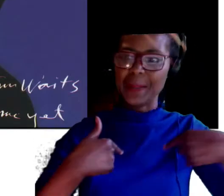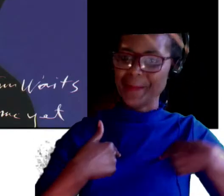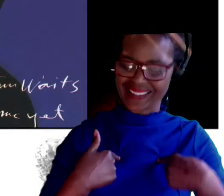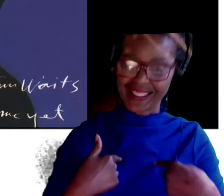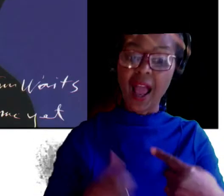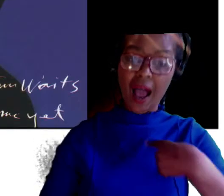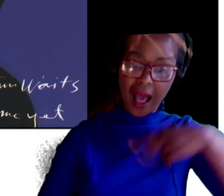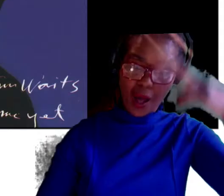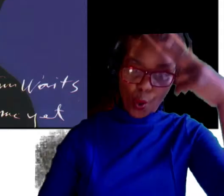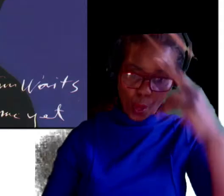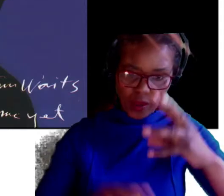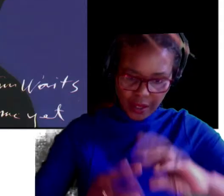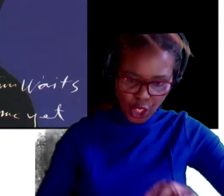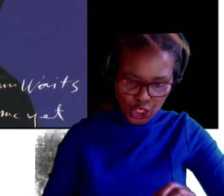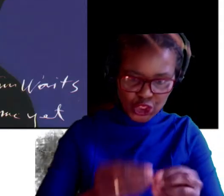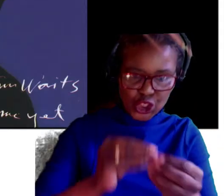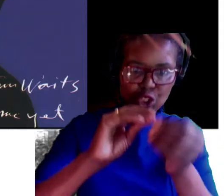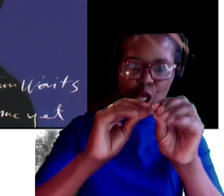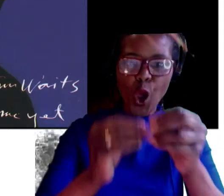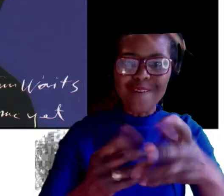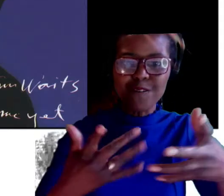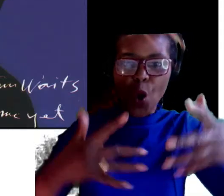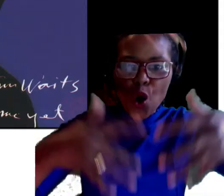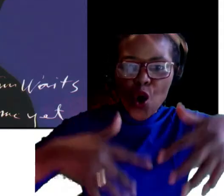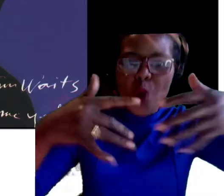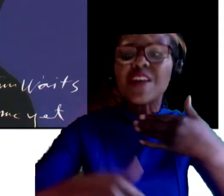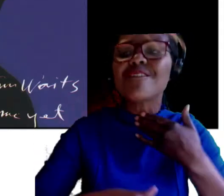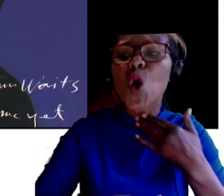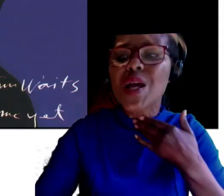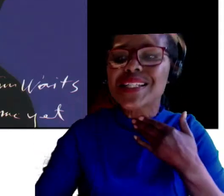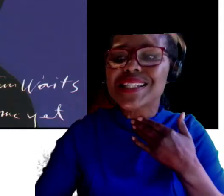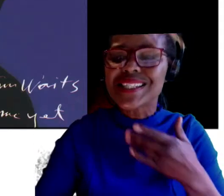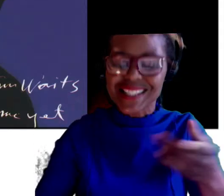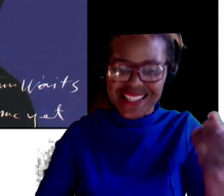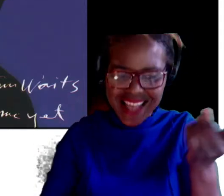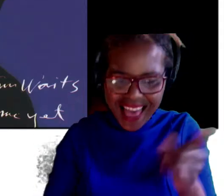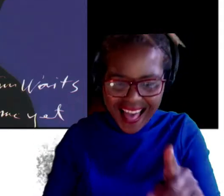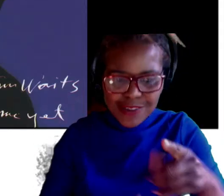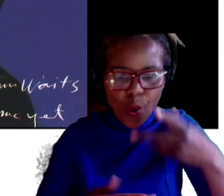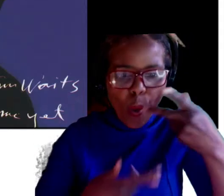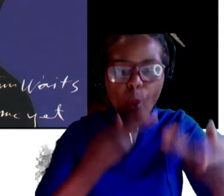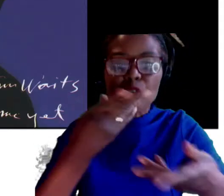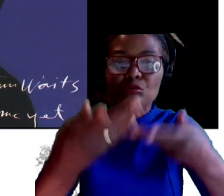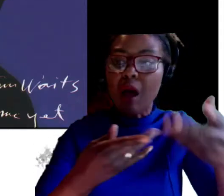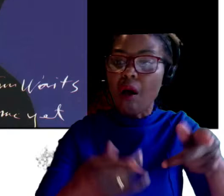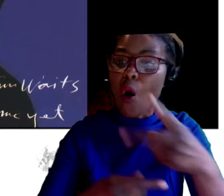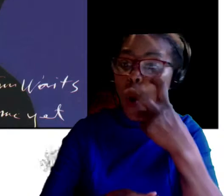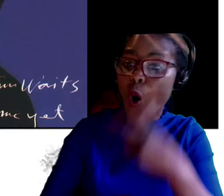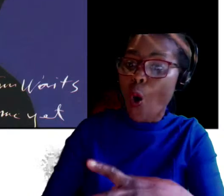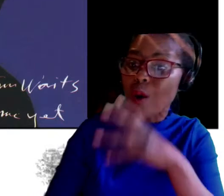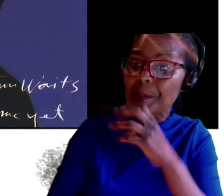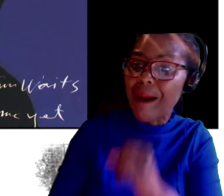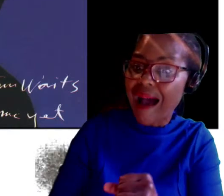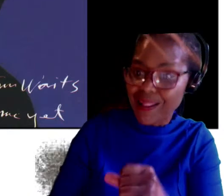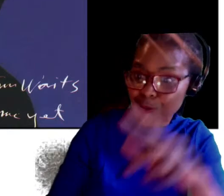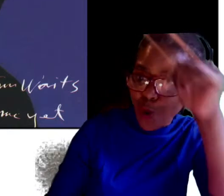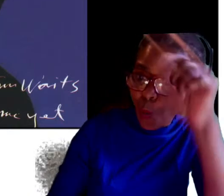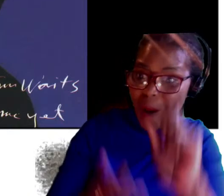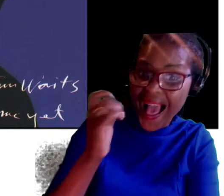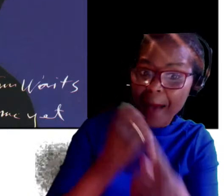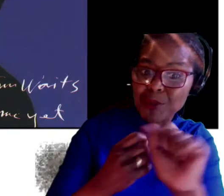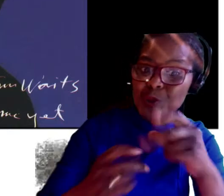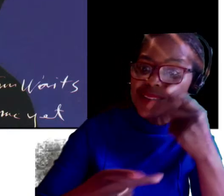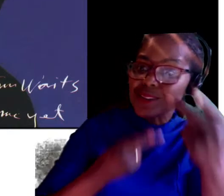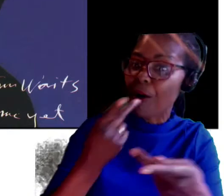small orchestra. The old man does not live to hear what Bryars has done with his song. It's released on Brian